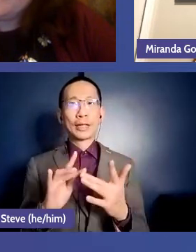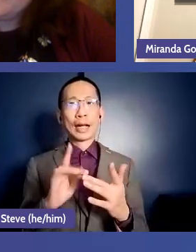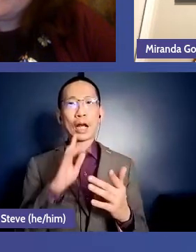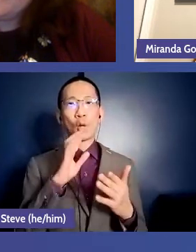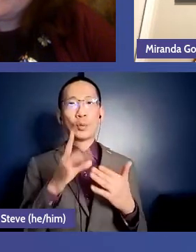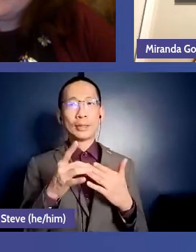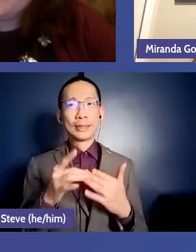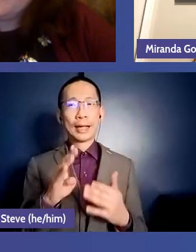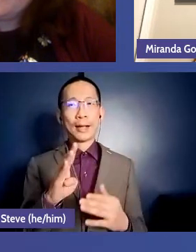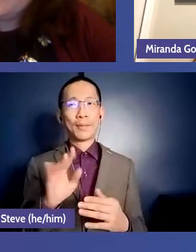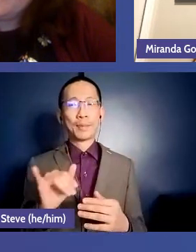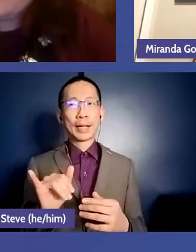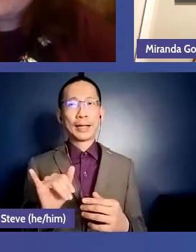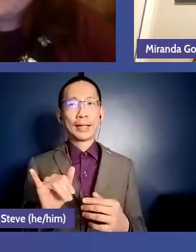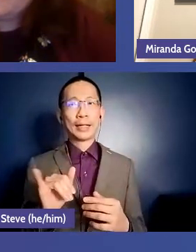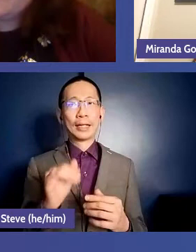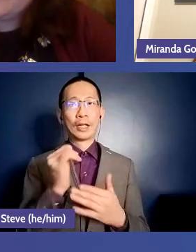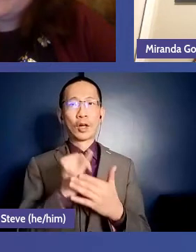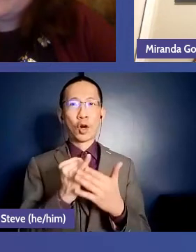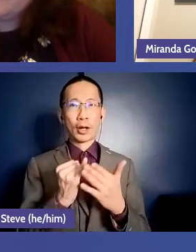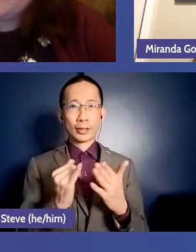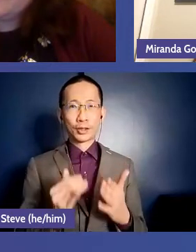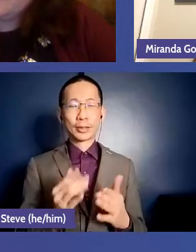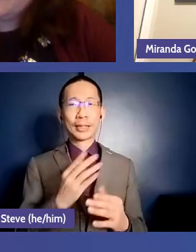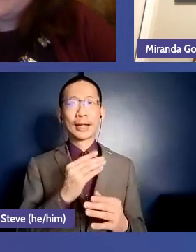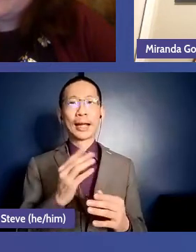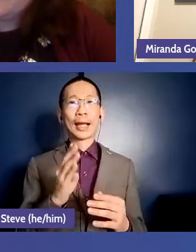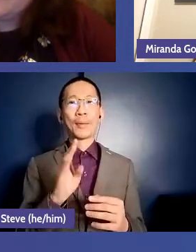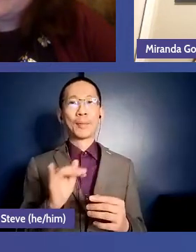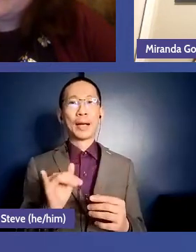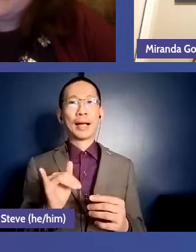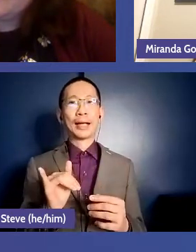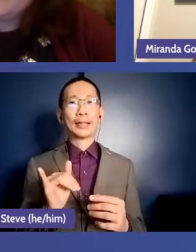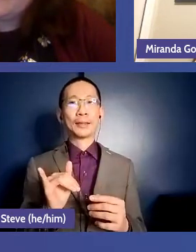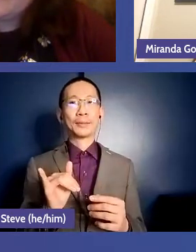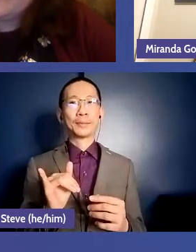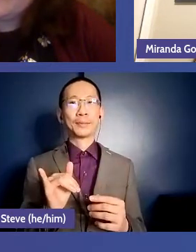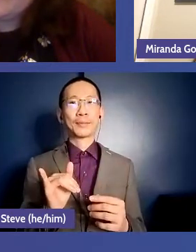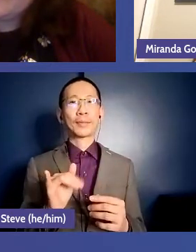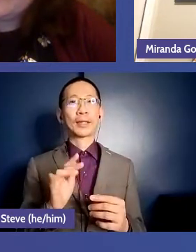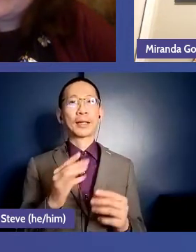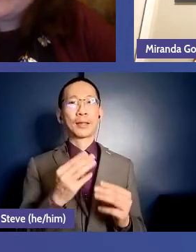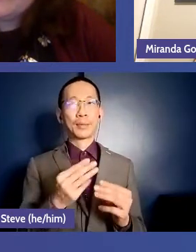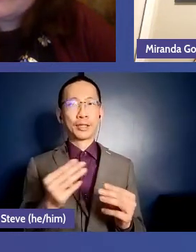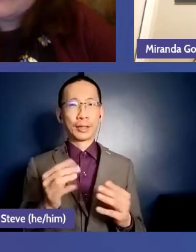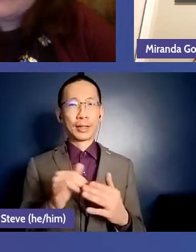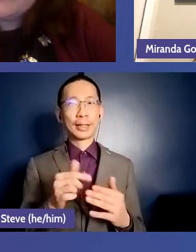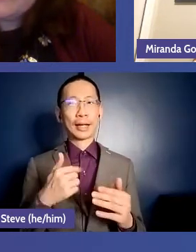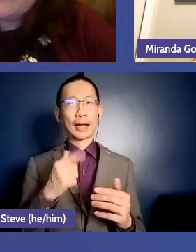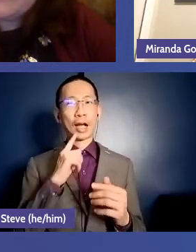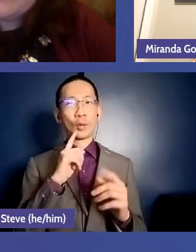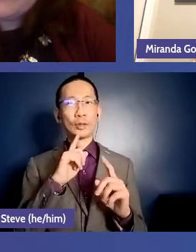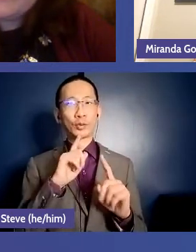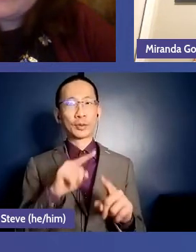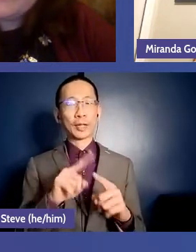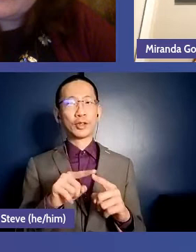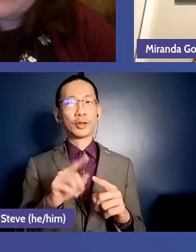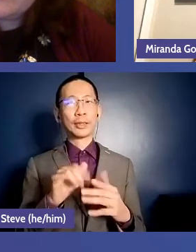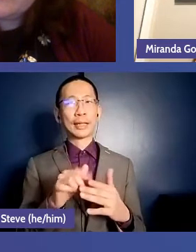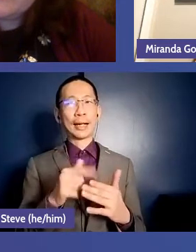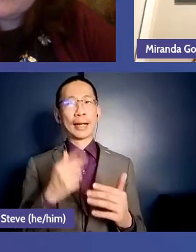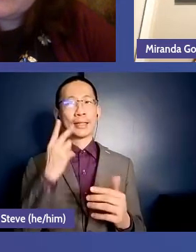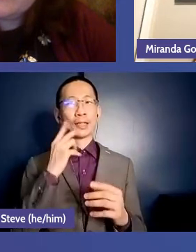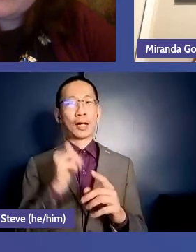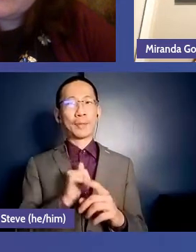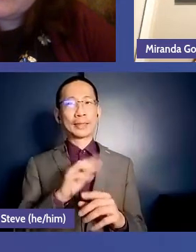by artistry and by kind of the material that I was responding to and that I saw myself